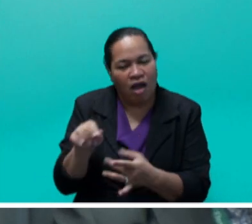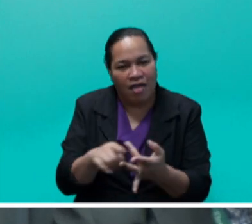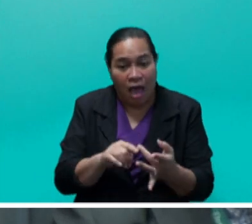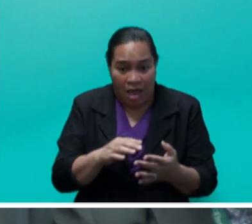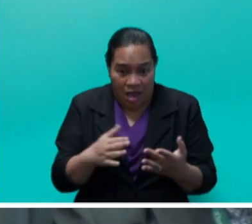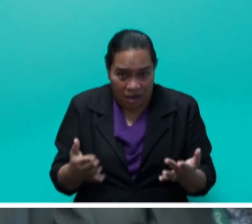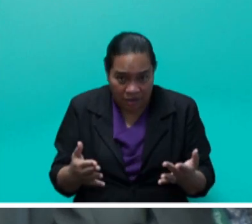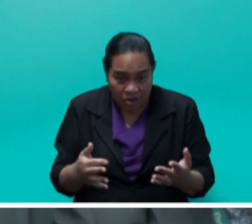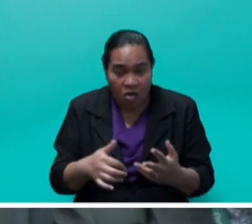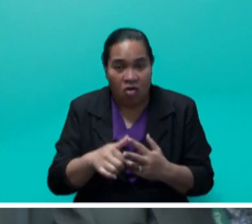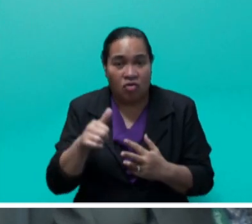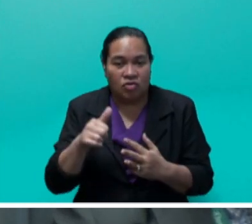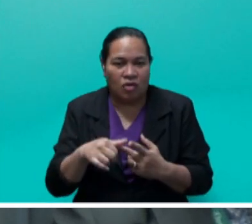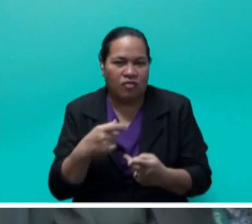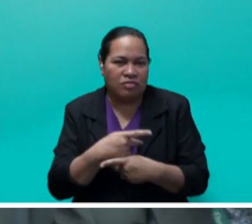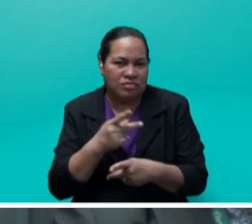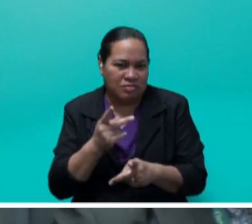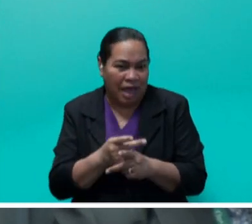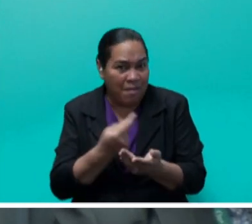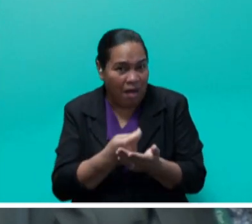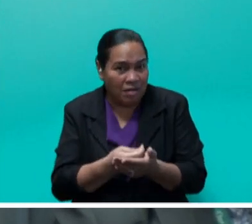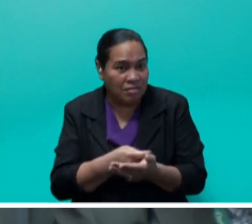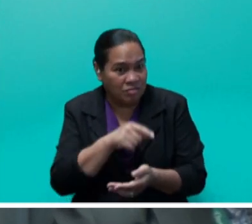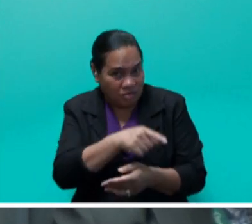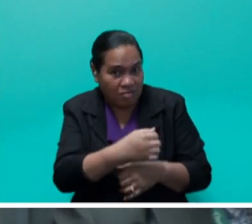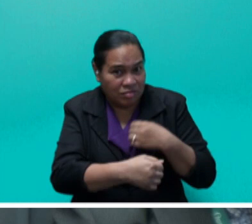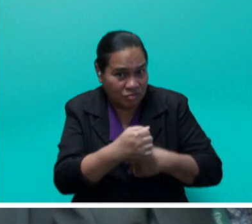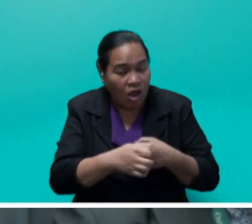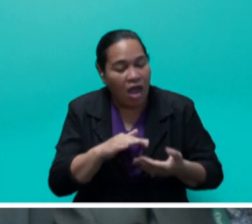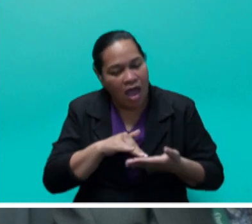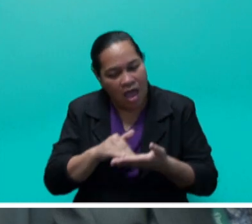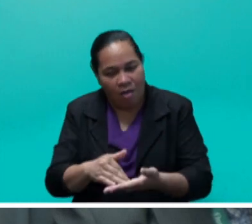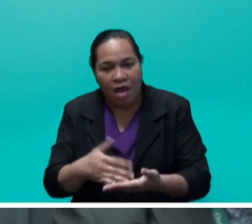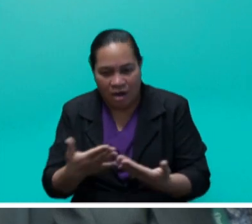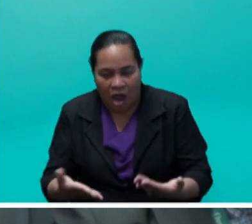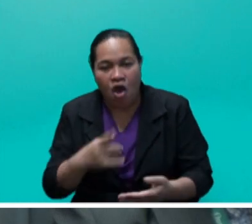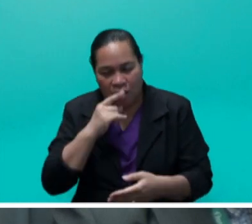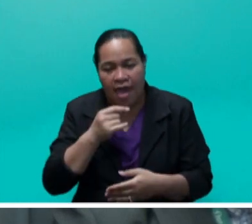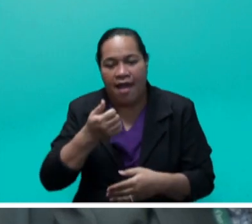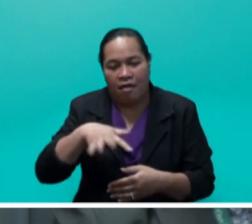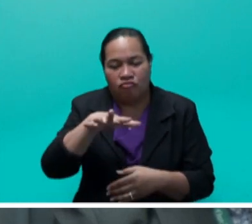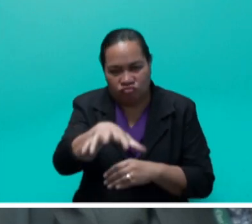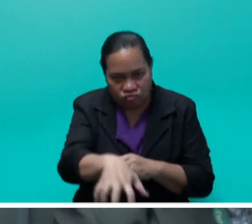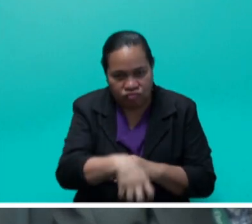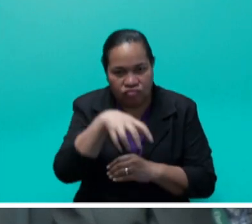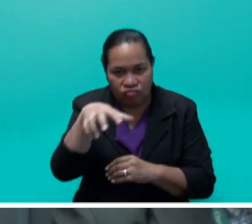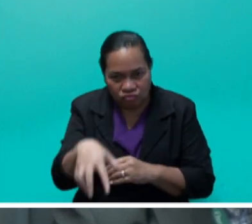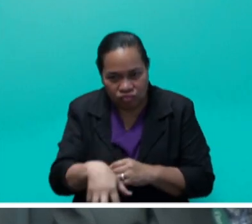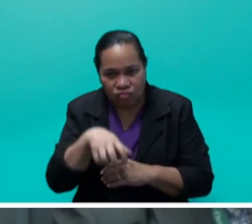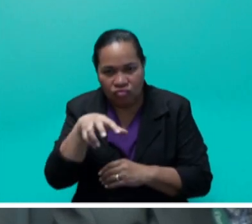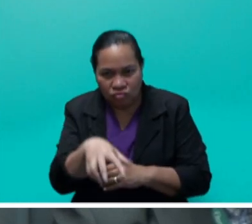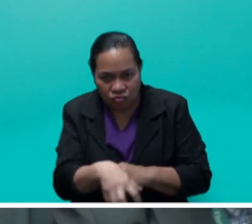assessment, and product enhancement, therefore providing the need support to enhance the development of